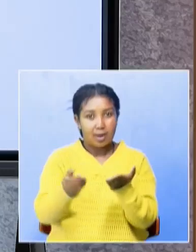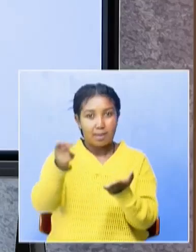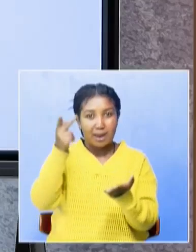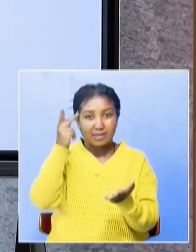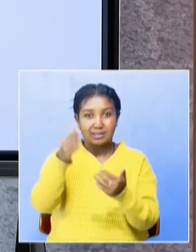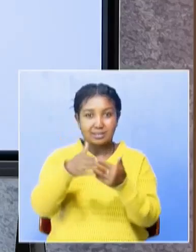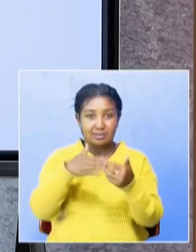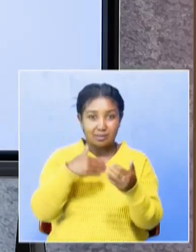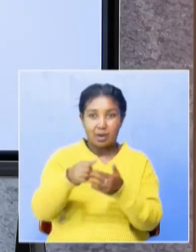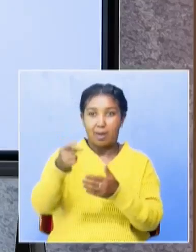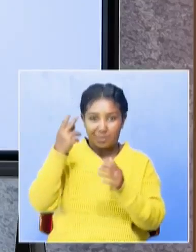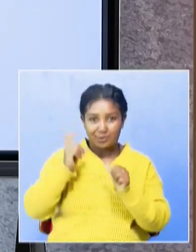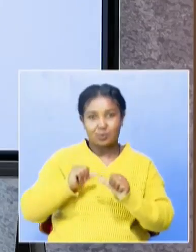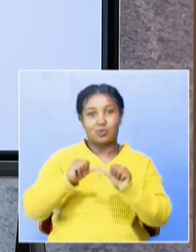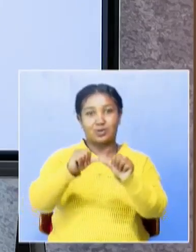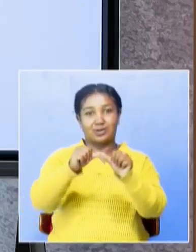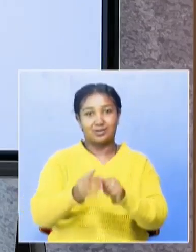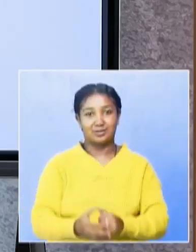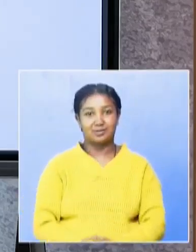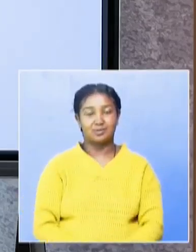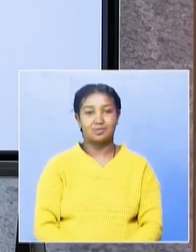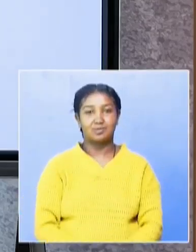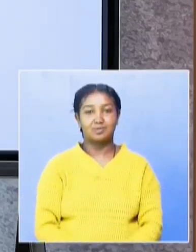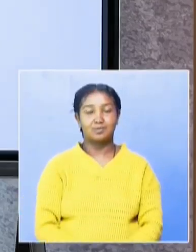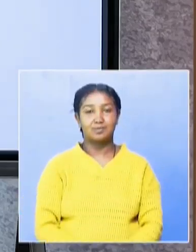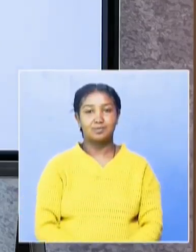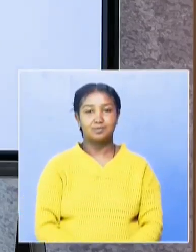simple and past continuous tense.